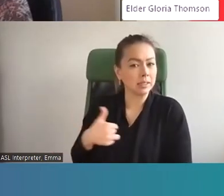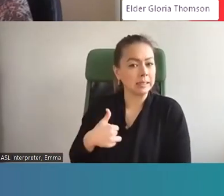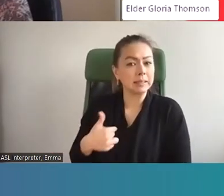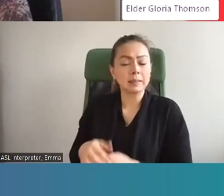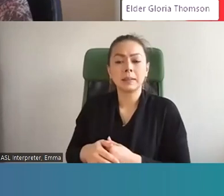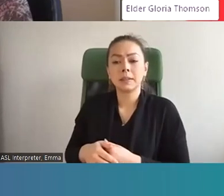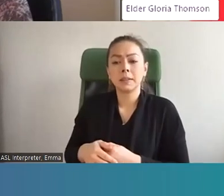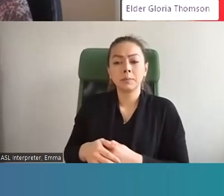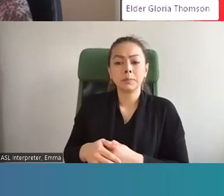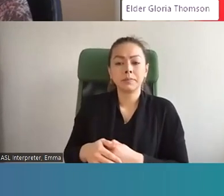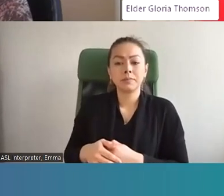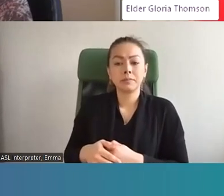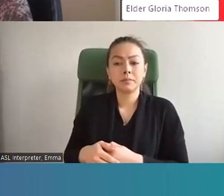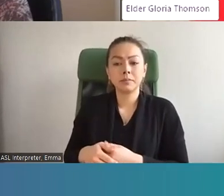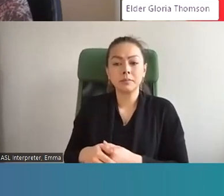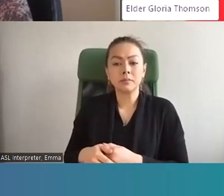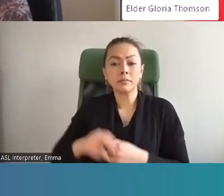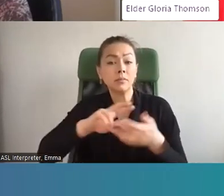find a good listener